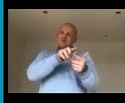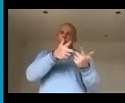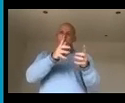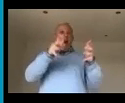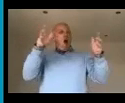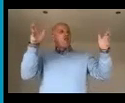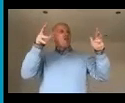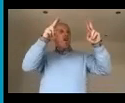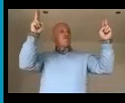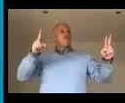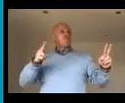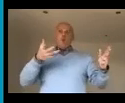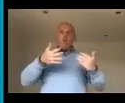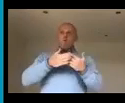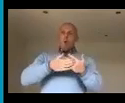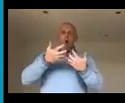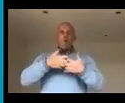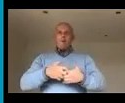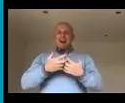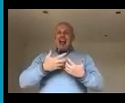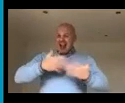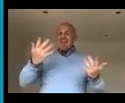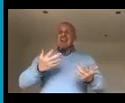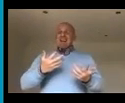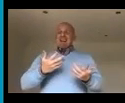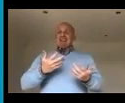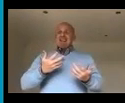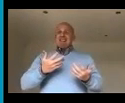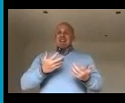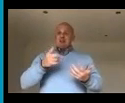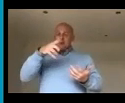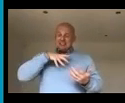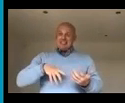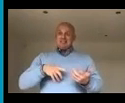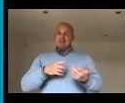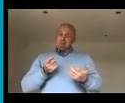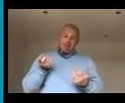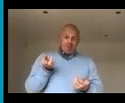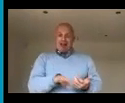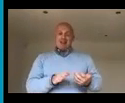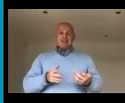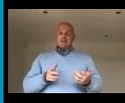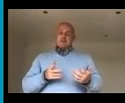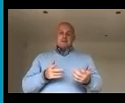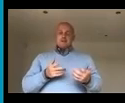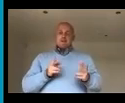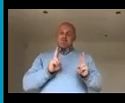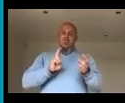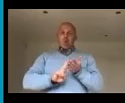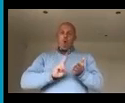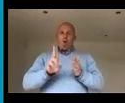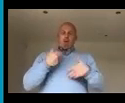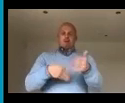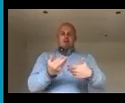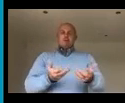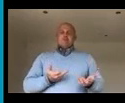more equipment. So anything that allows you to get activities sort of back up and running and be able to